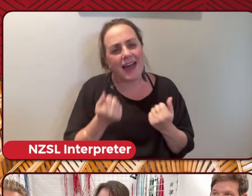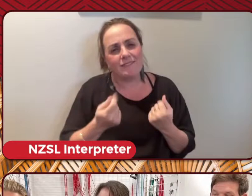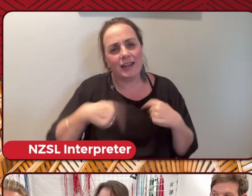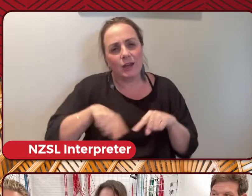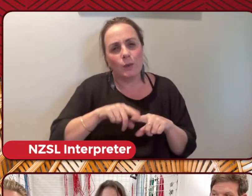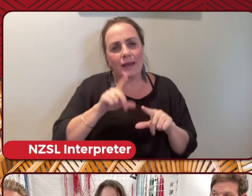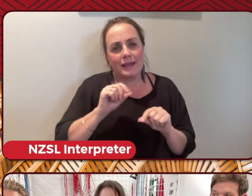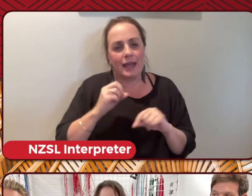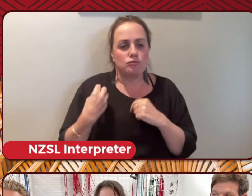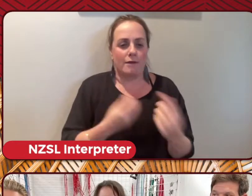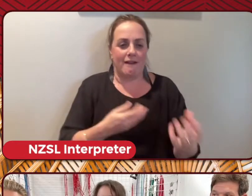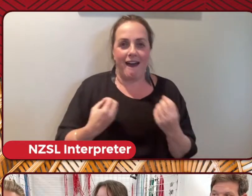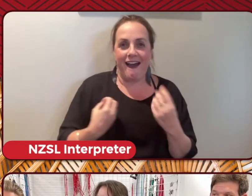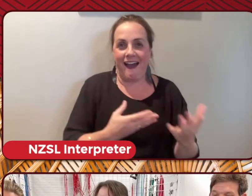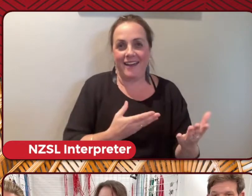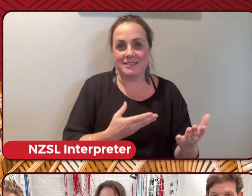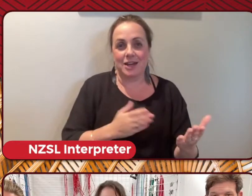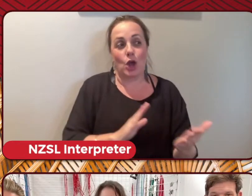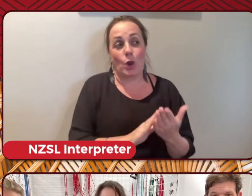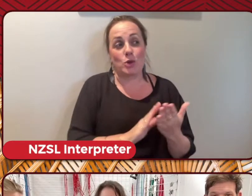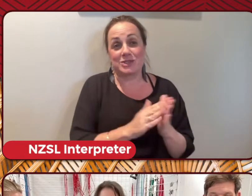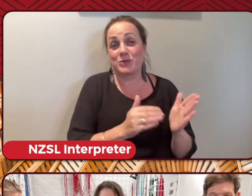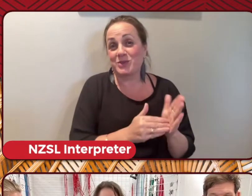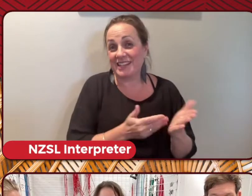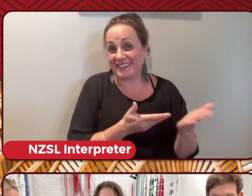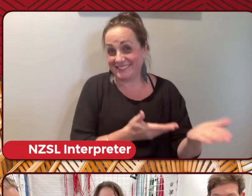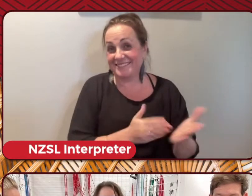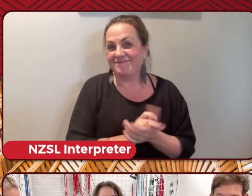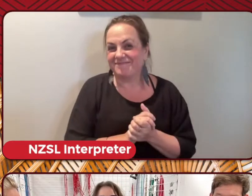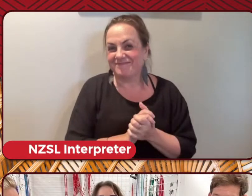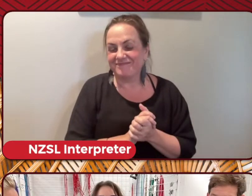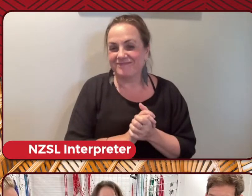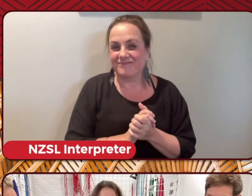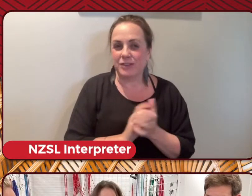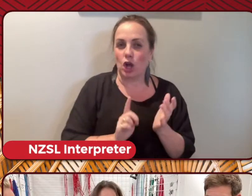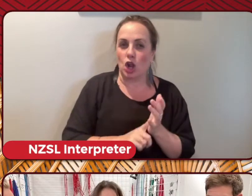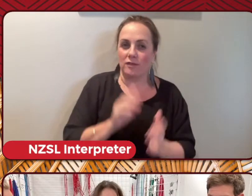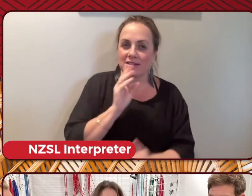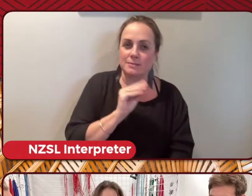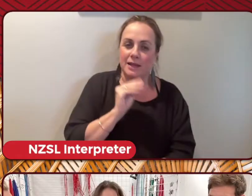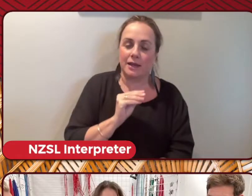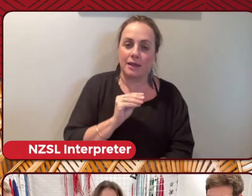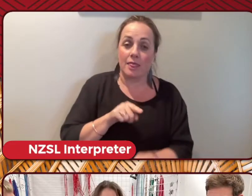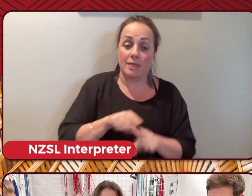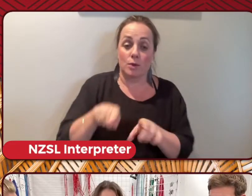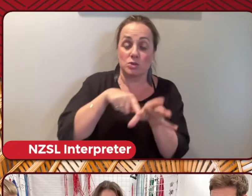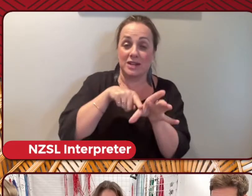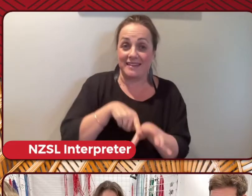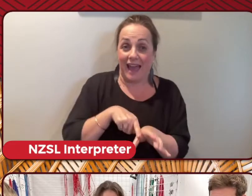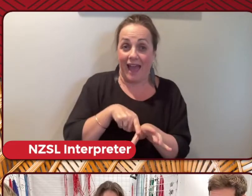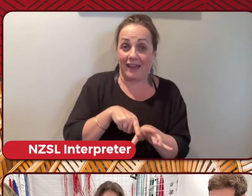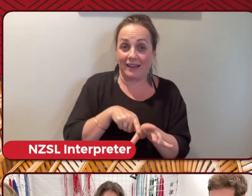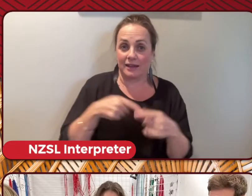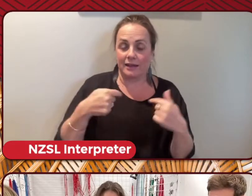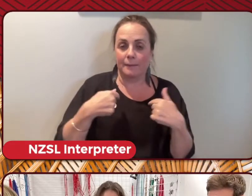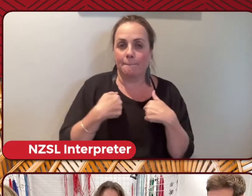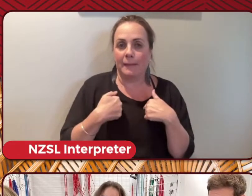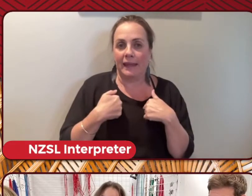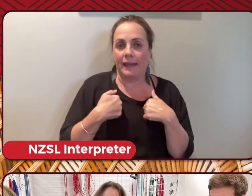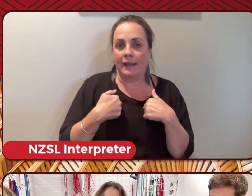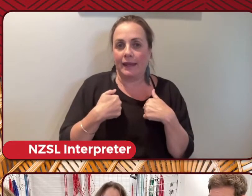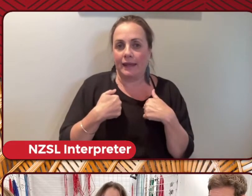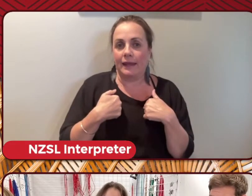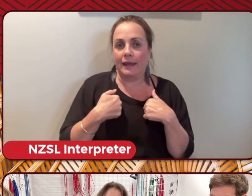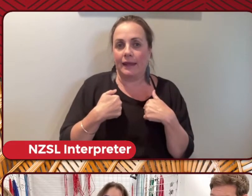start providing that closer to home. Lauren speaking. So probably the youngest that I've sort